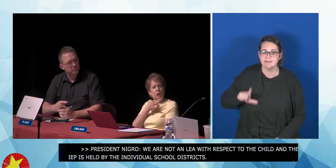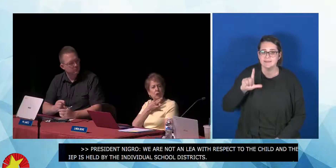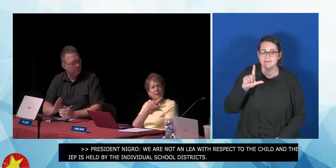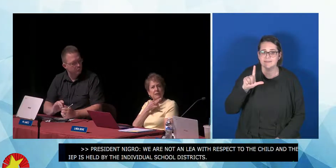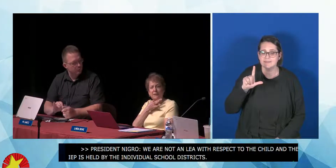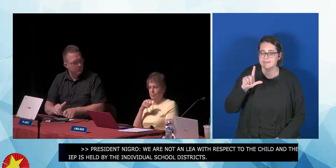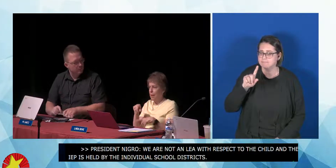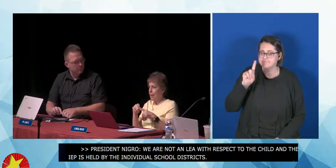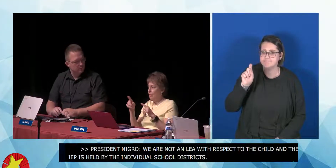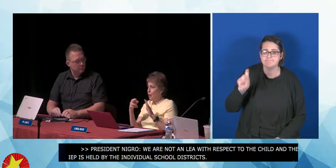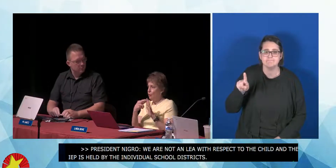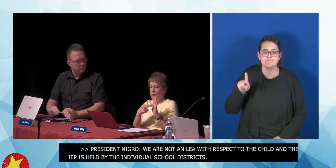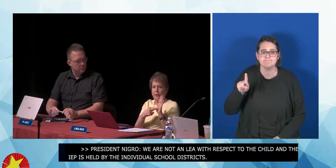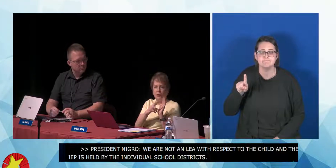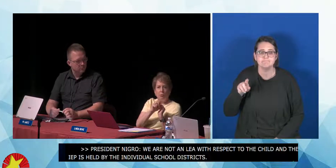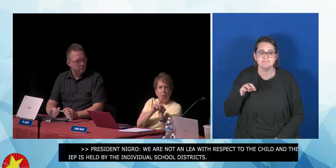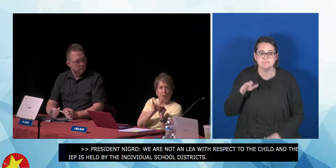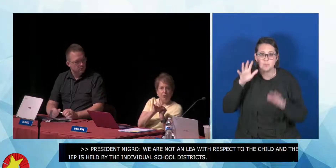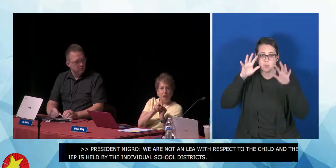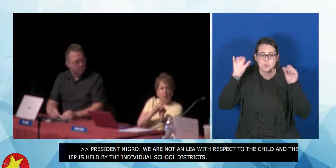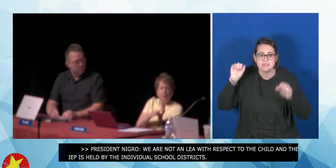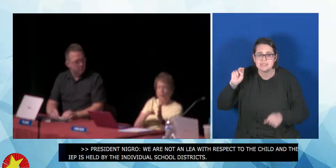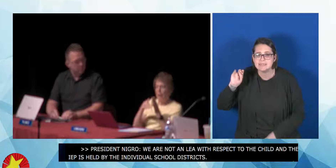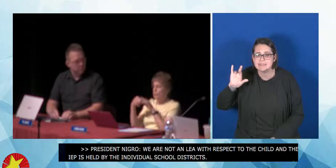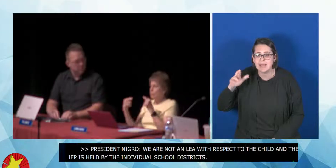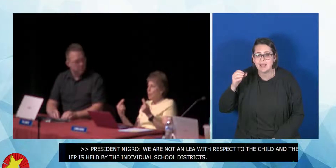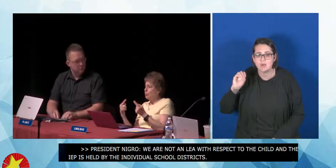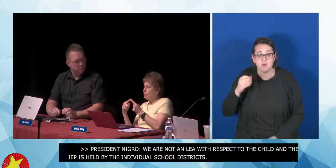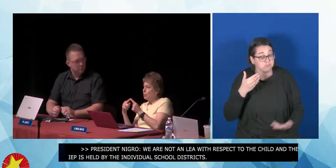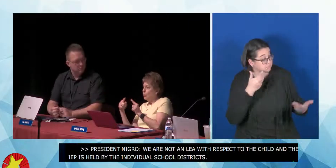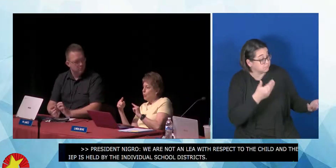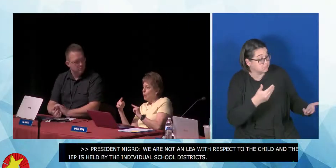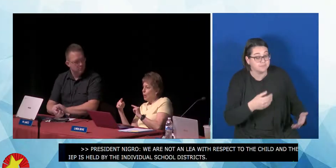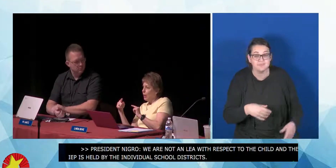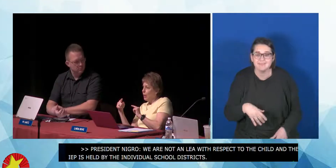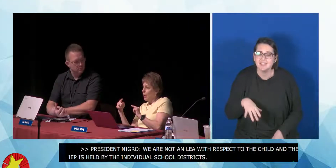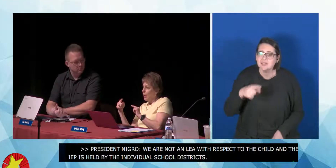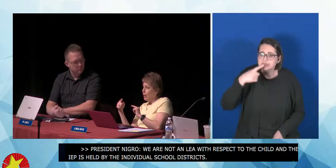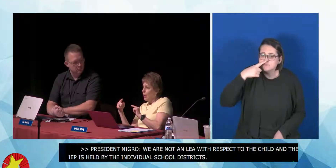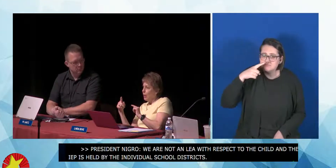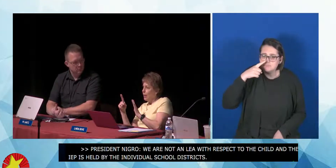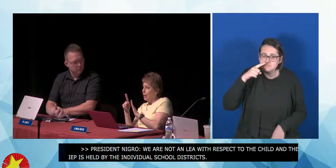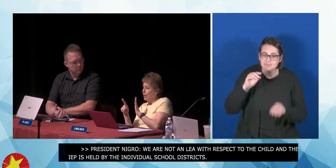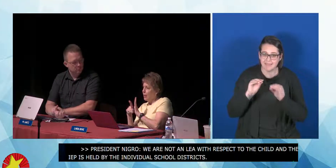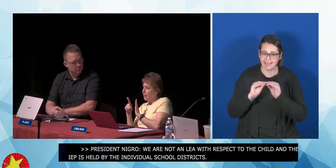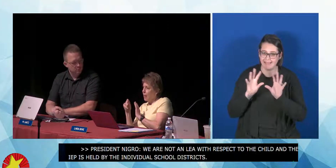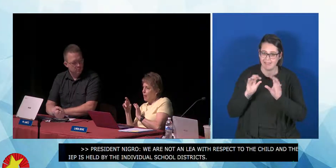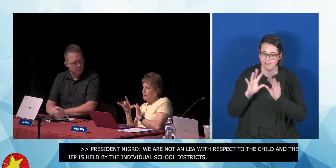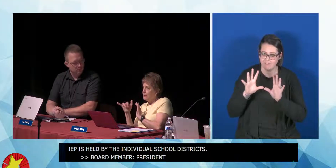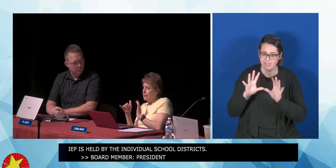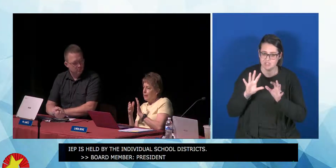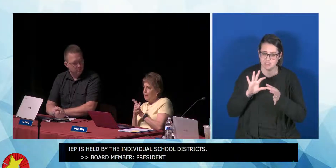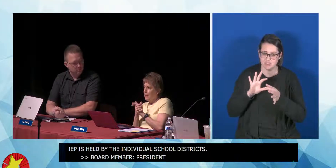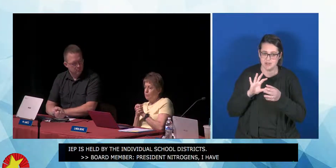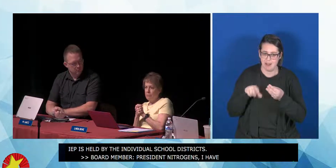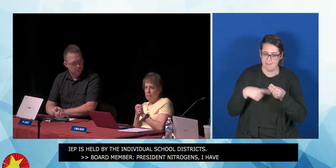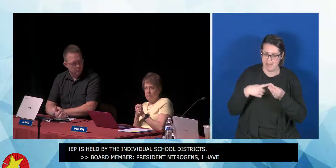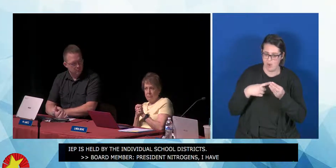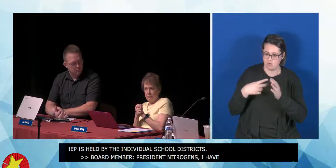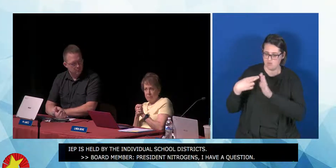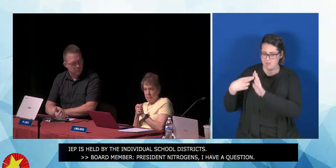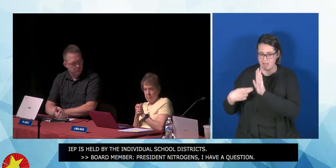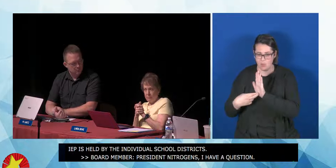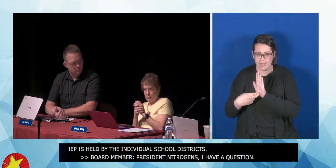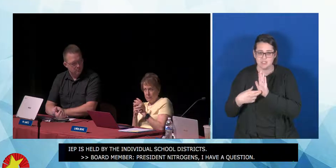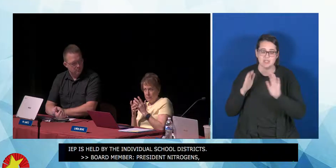President Nigro, I have a question. Sure. Can we get some clarification on a regulation as opposed to a policy?